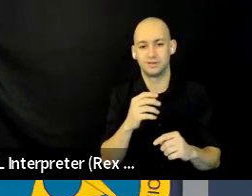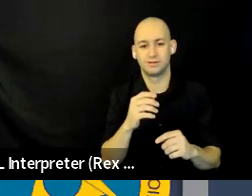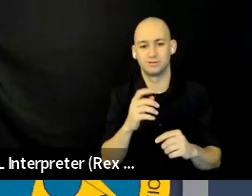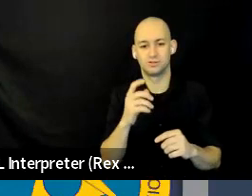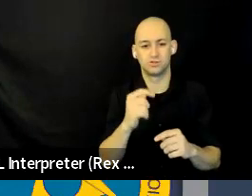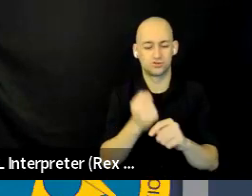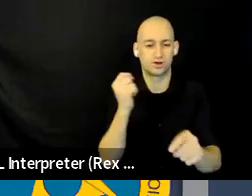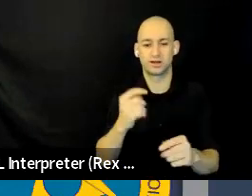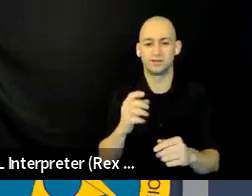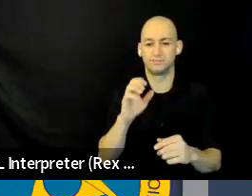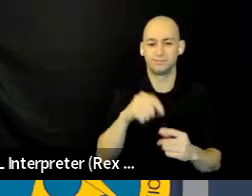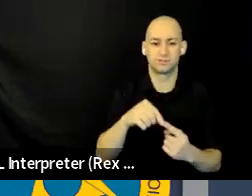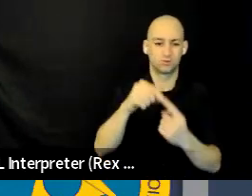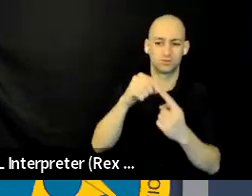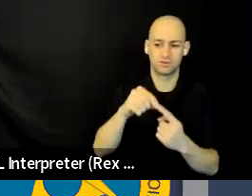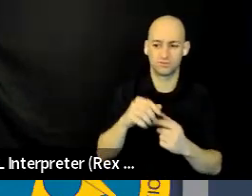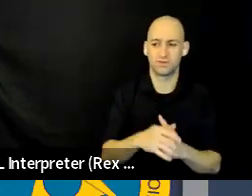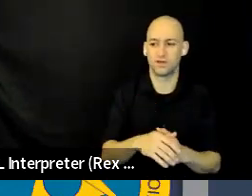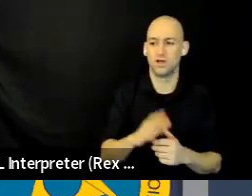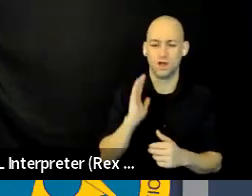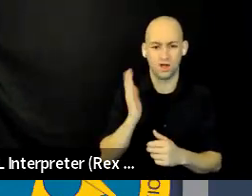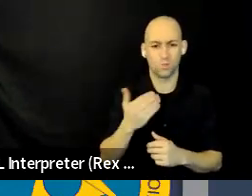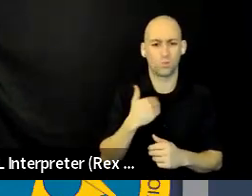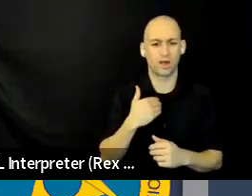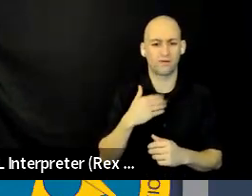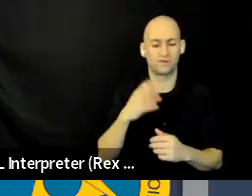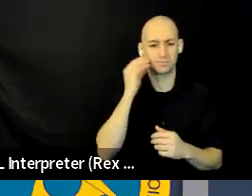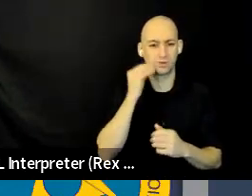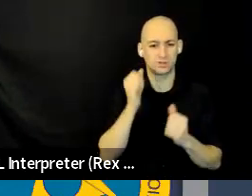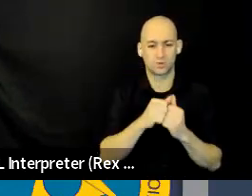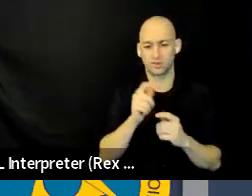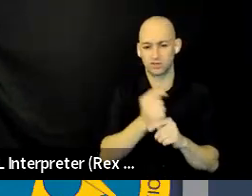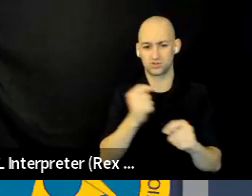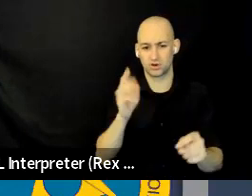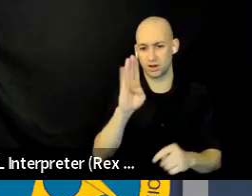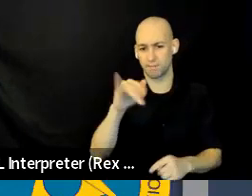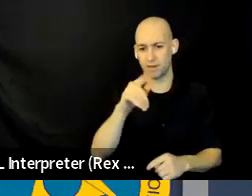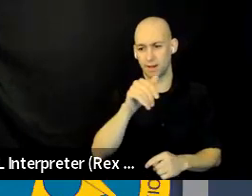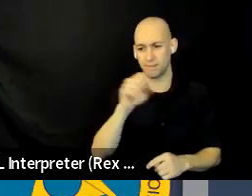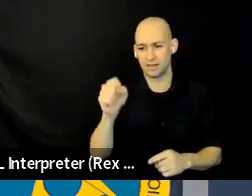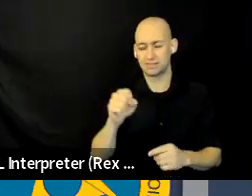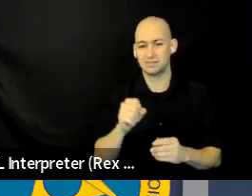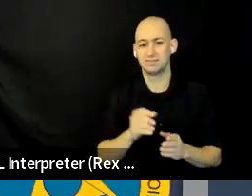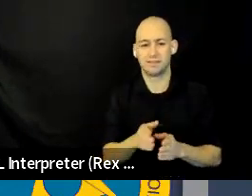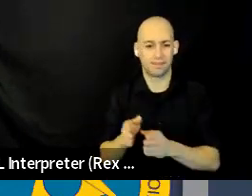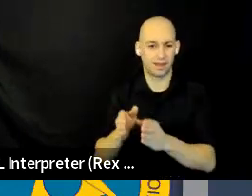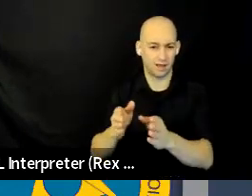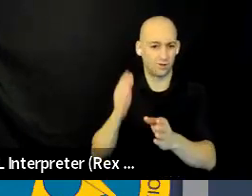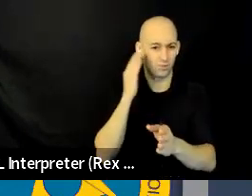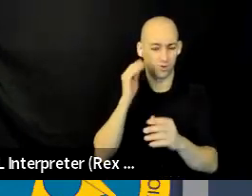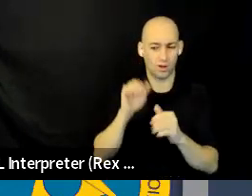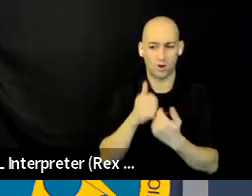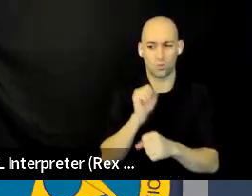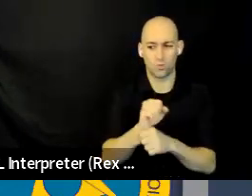We got experience with truck bypass lanes. We understand how those work, but that is our